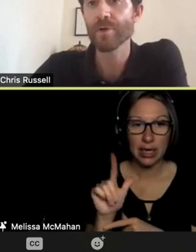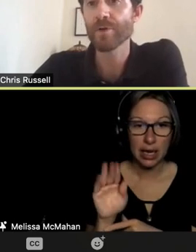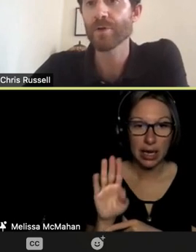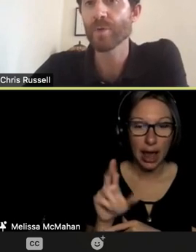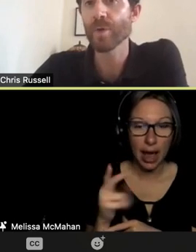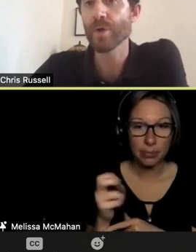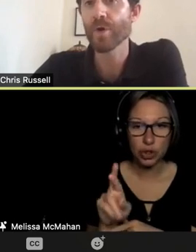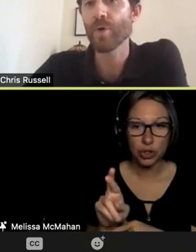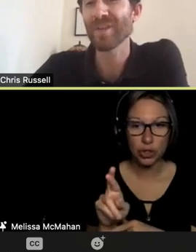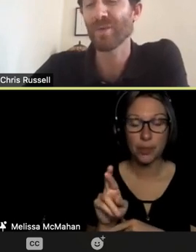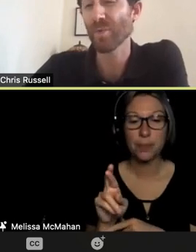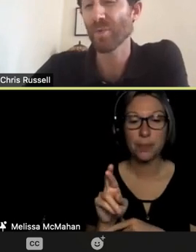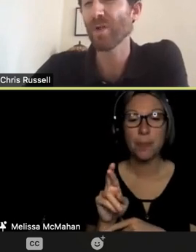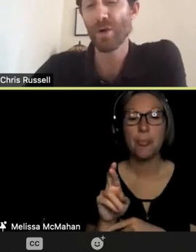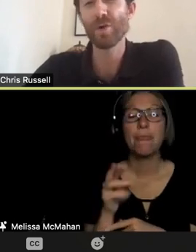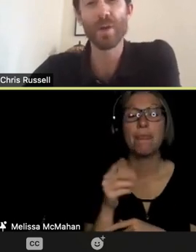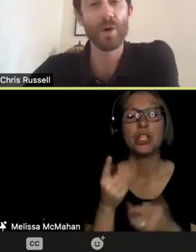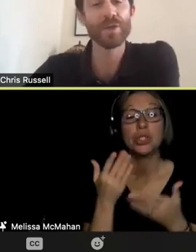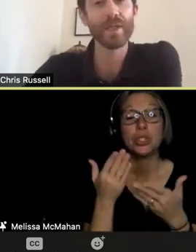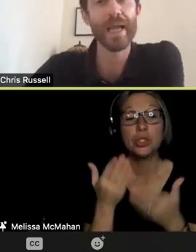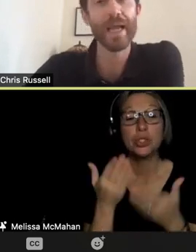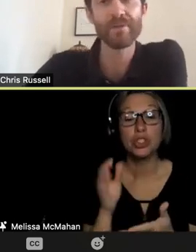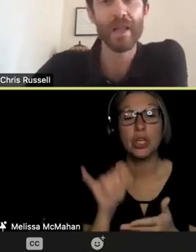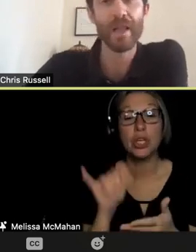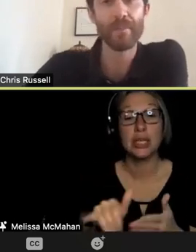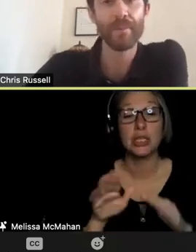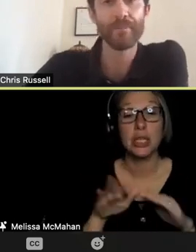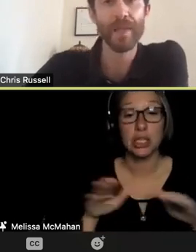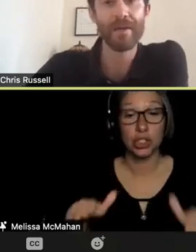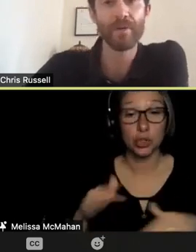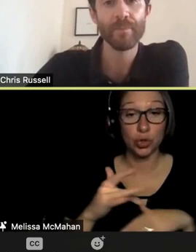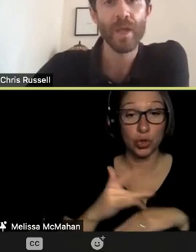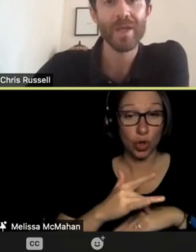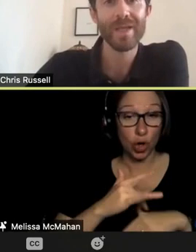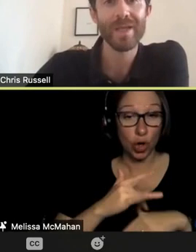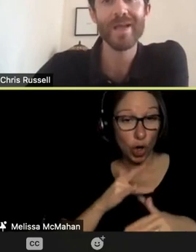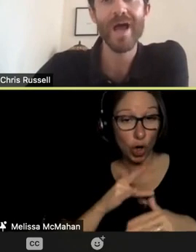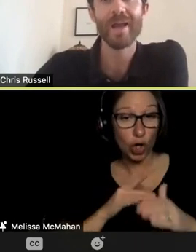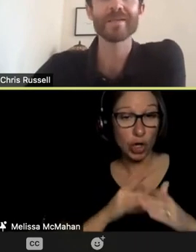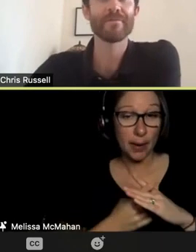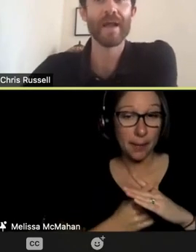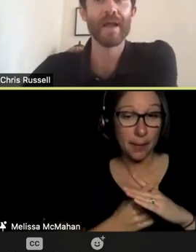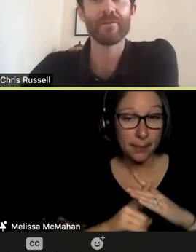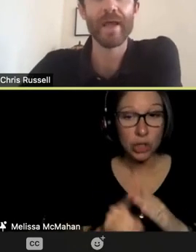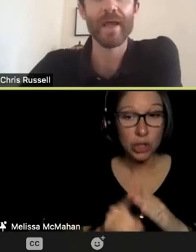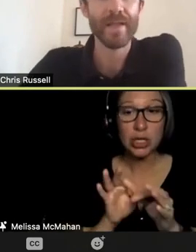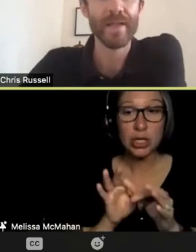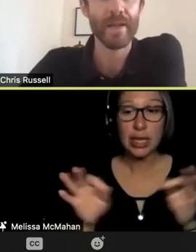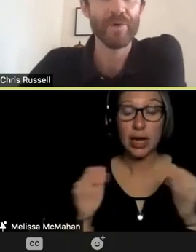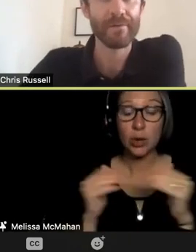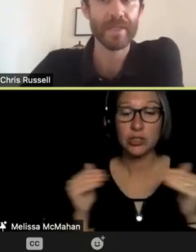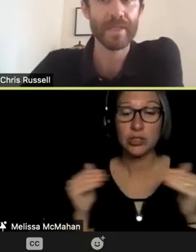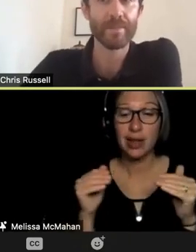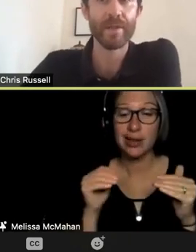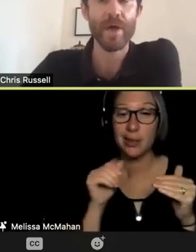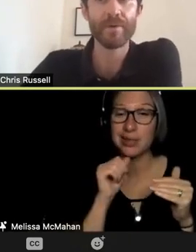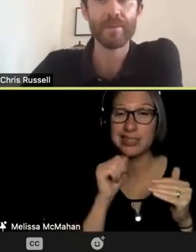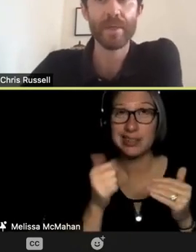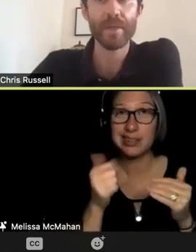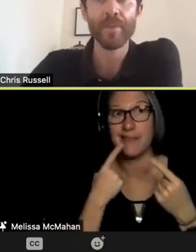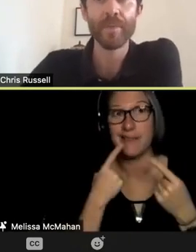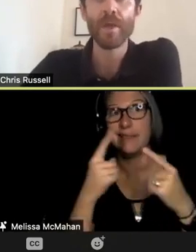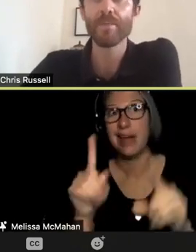lists for children who are at the real early emergent language development level is not as effective as it had previously